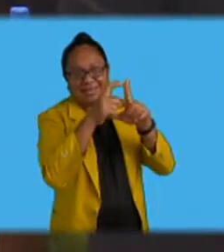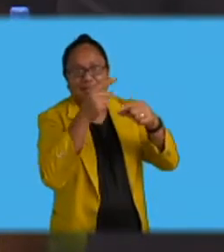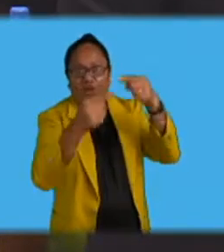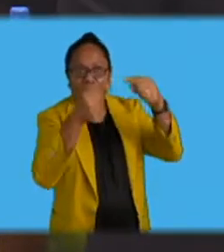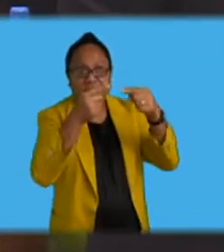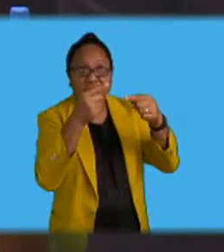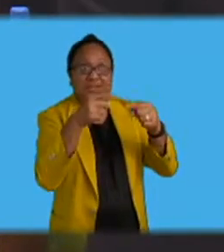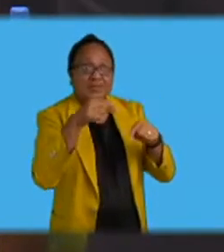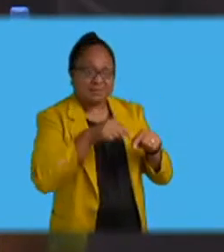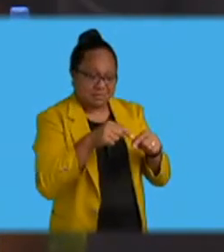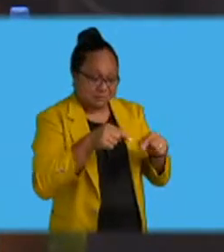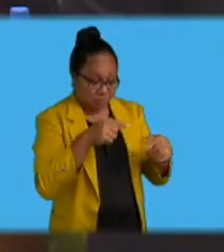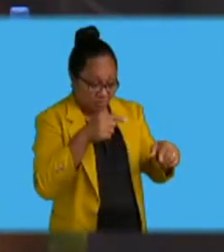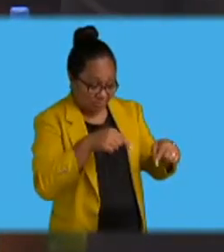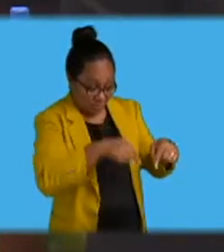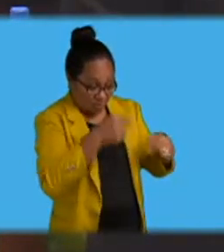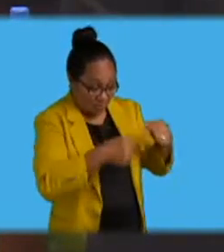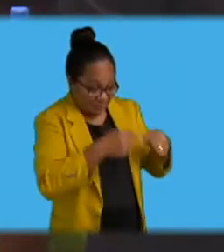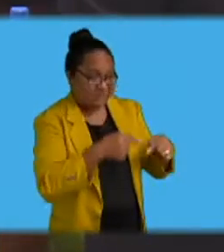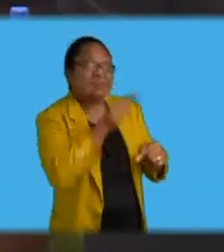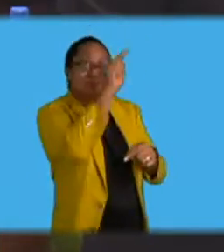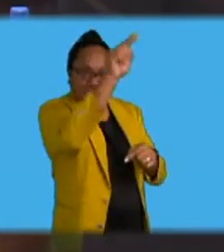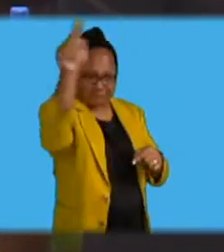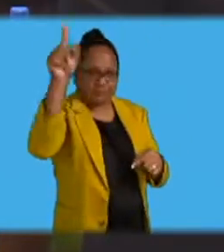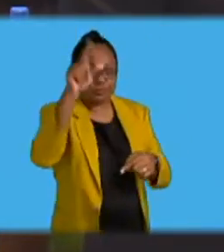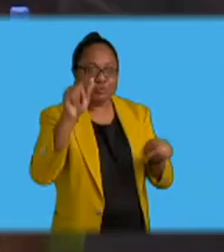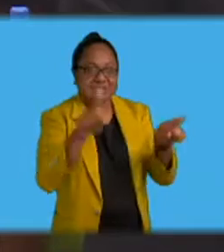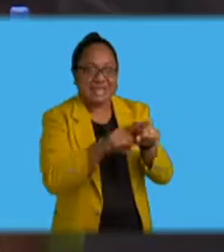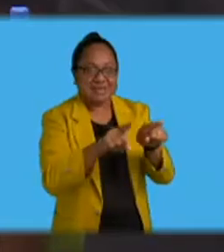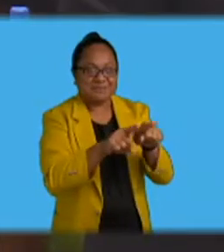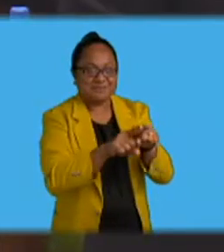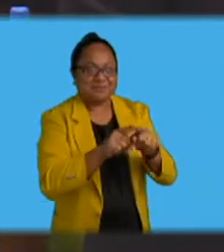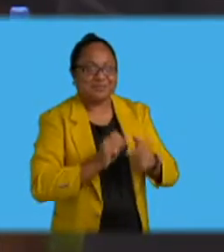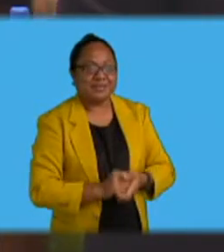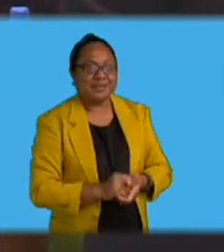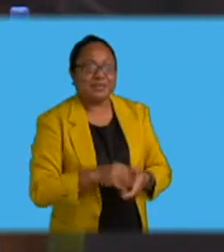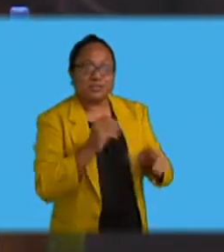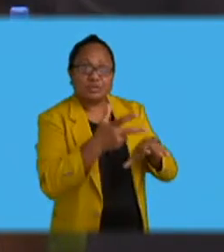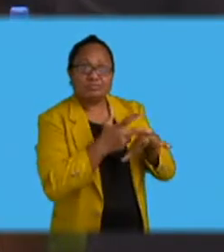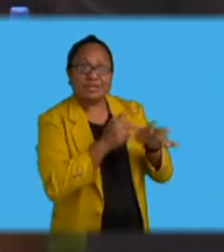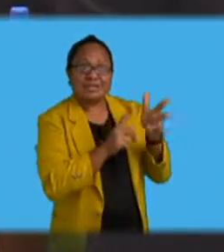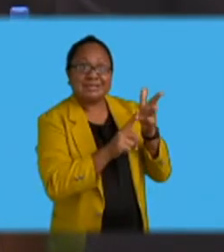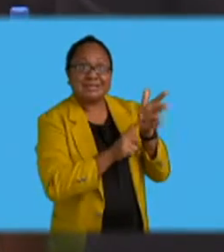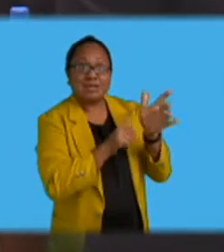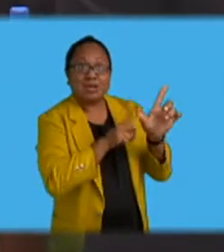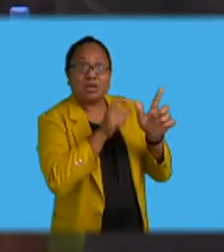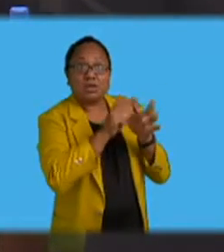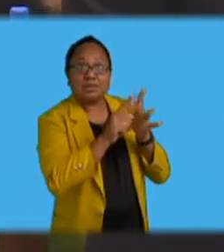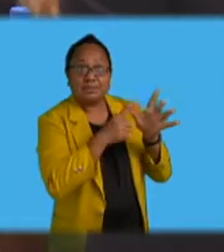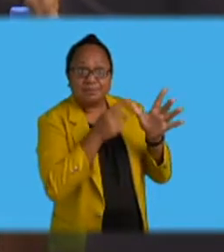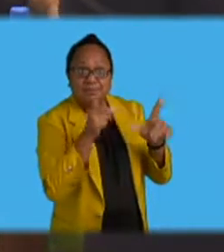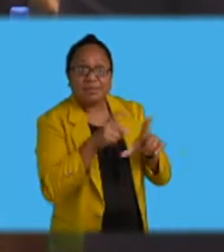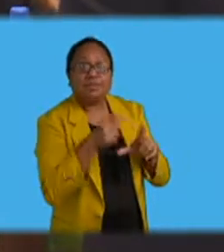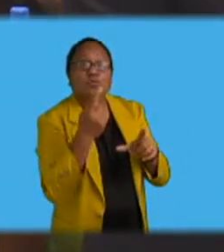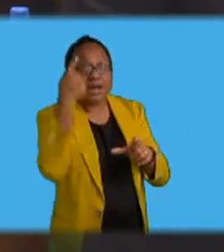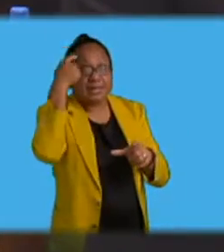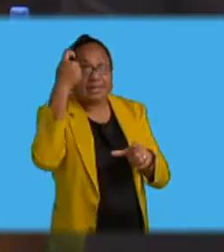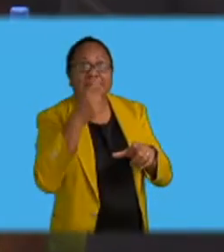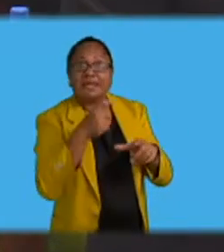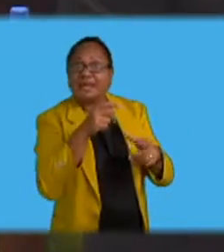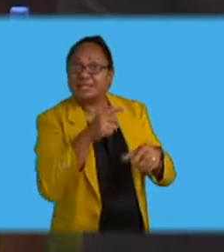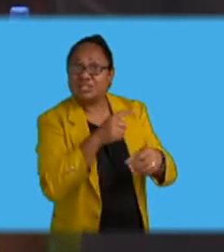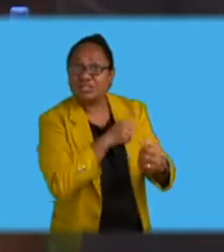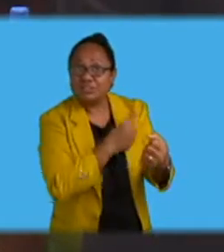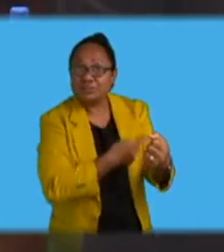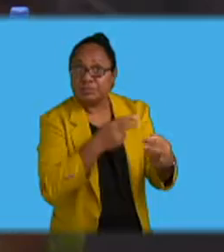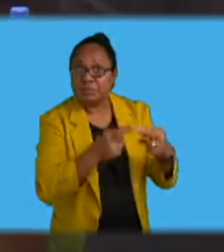2,000 countries take part annually, Madam Speaker. The Green Olympiad is an initiative of the Energy and Resource Institute of